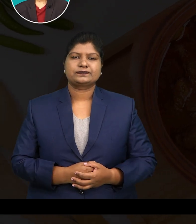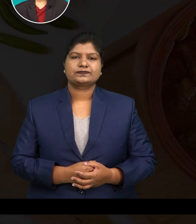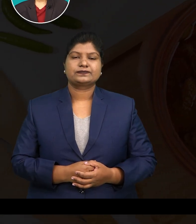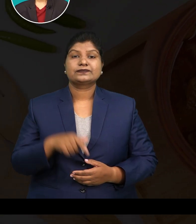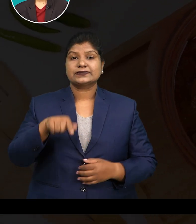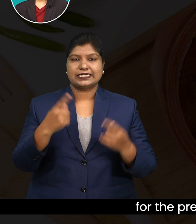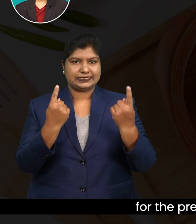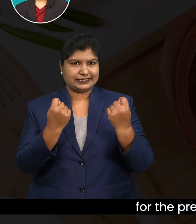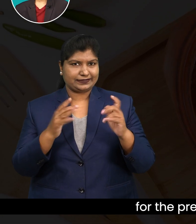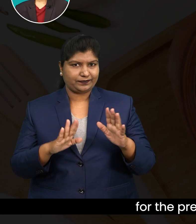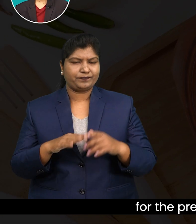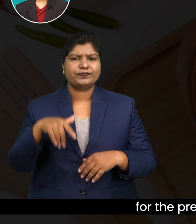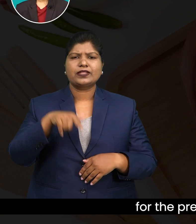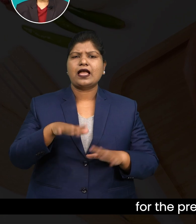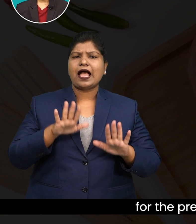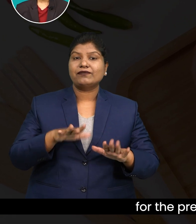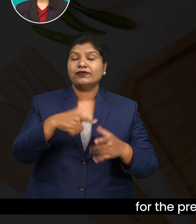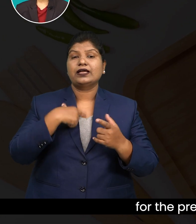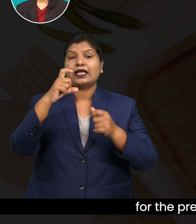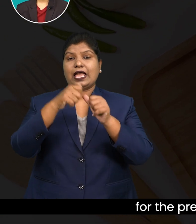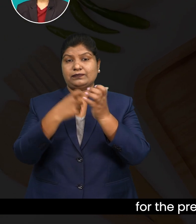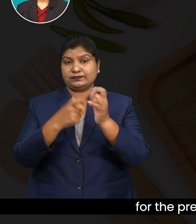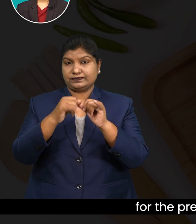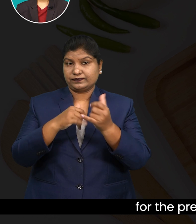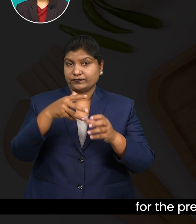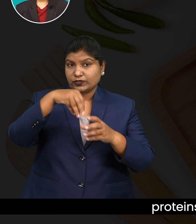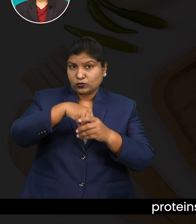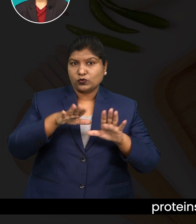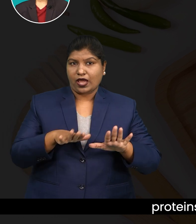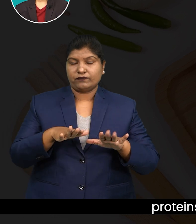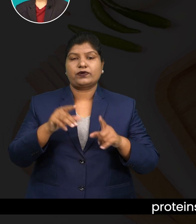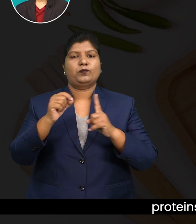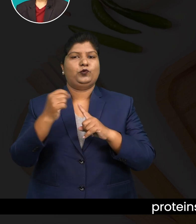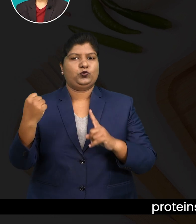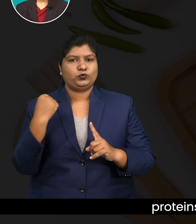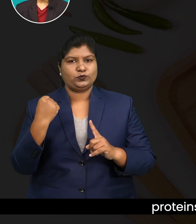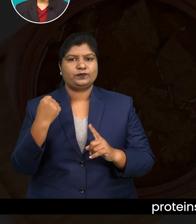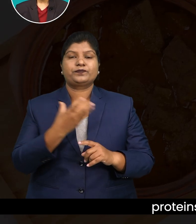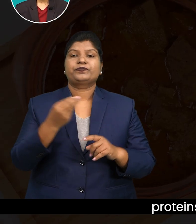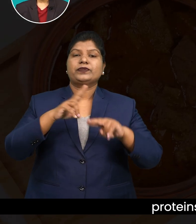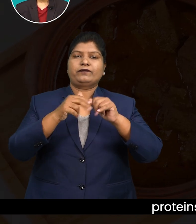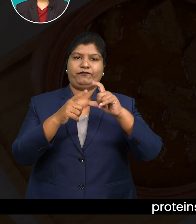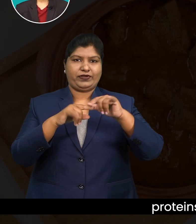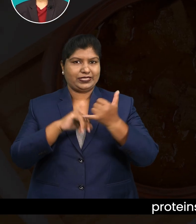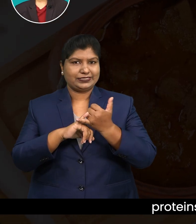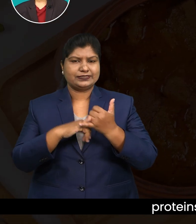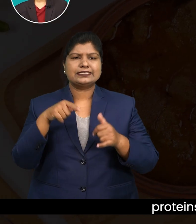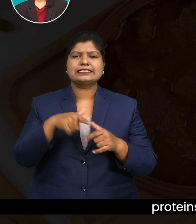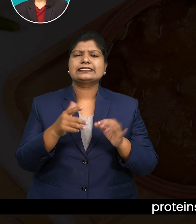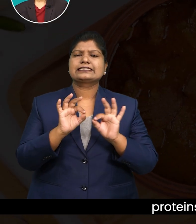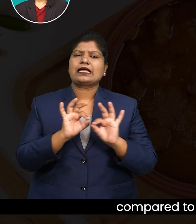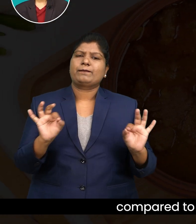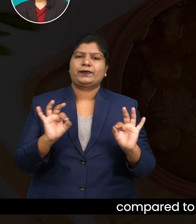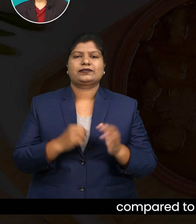The tests for the presence of carbohydrates, proteins and fats are